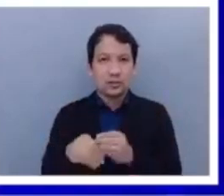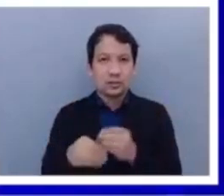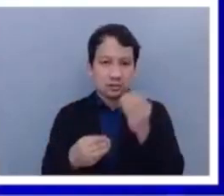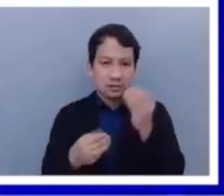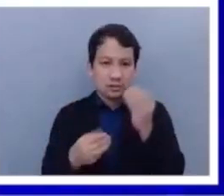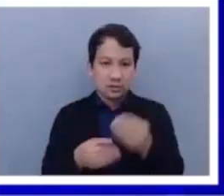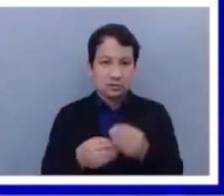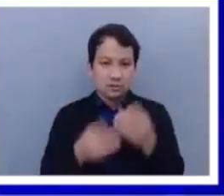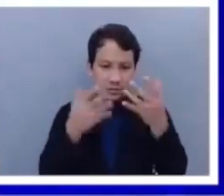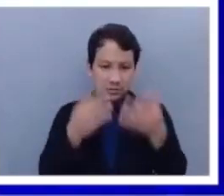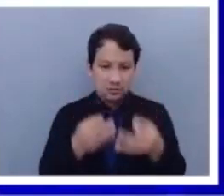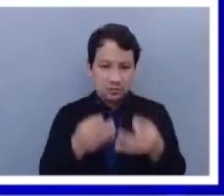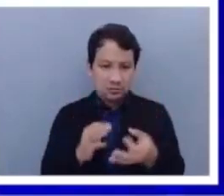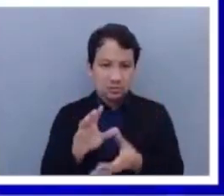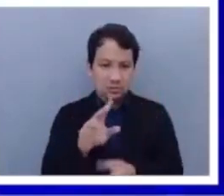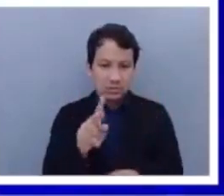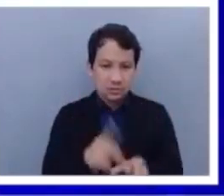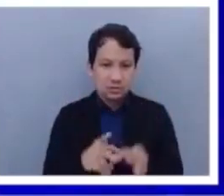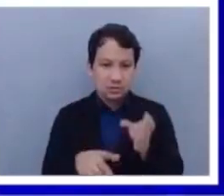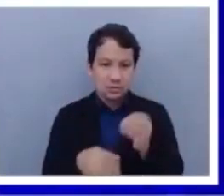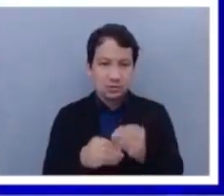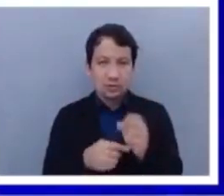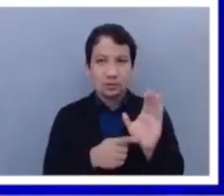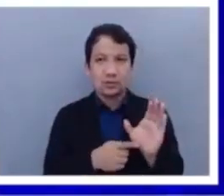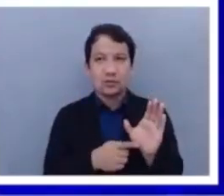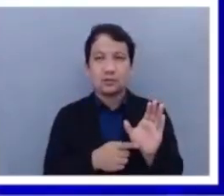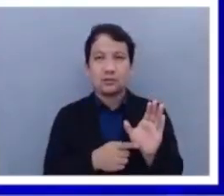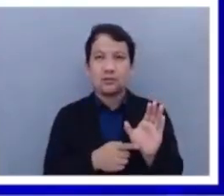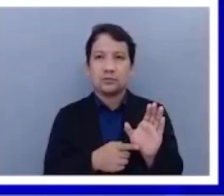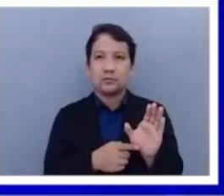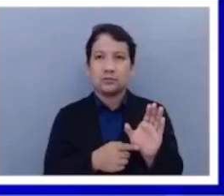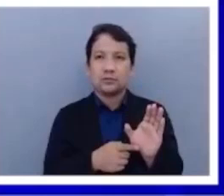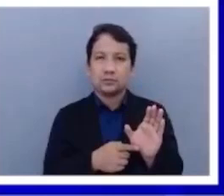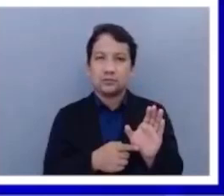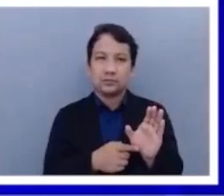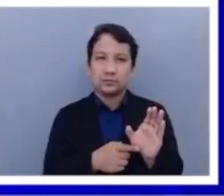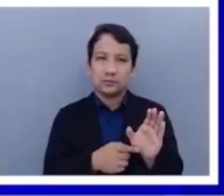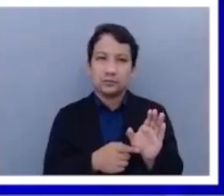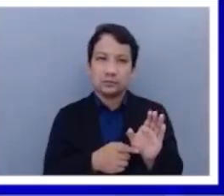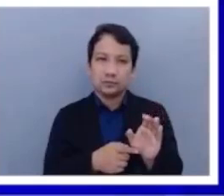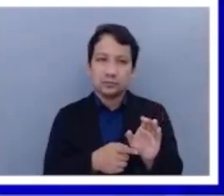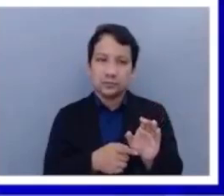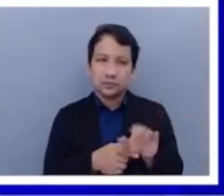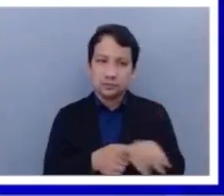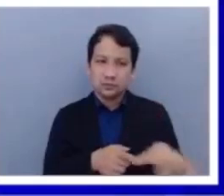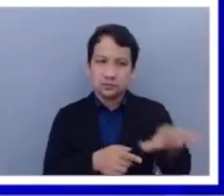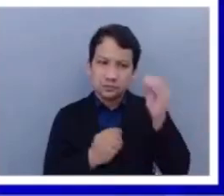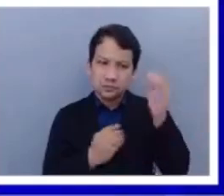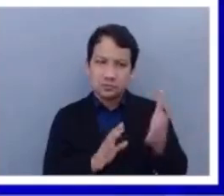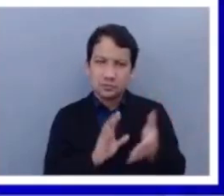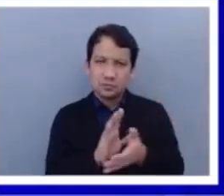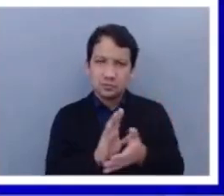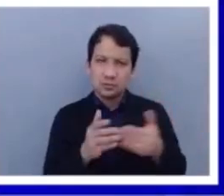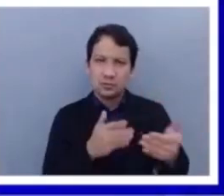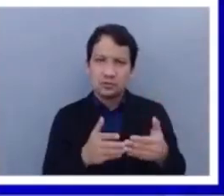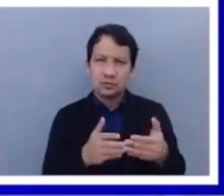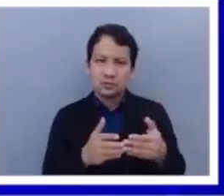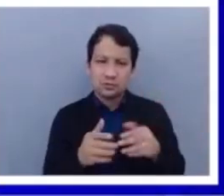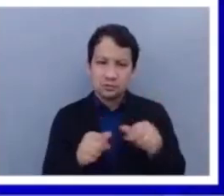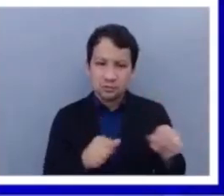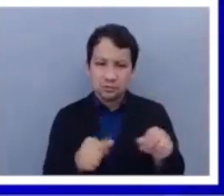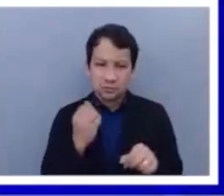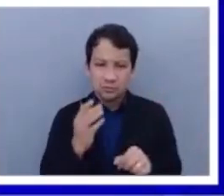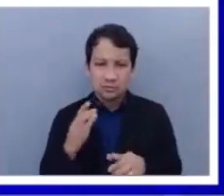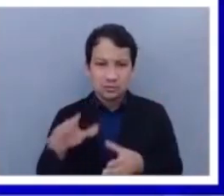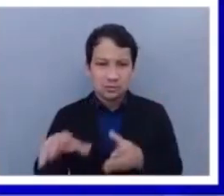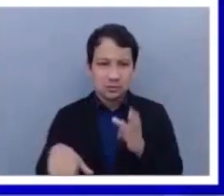nag-decide to participate in the labor force. So, what we are seeing is that, of course, with the increased economic activities, you